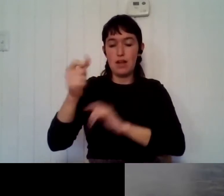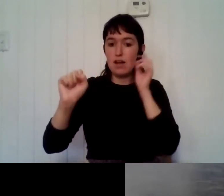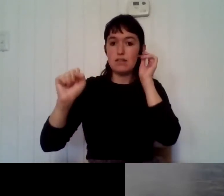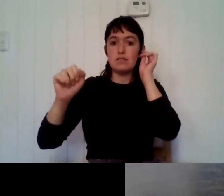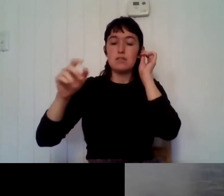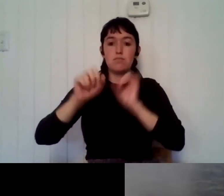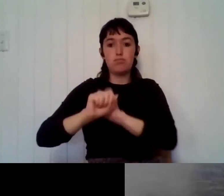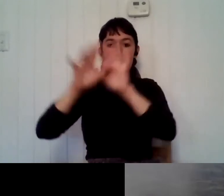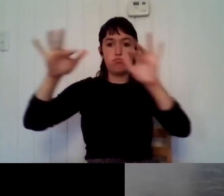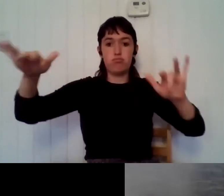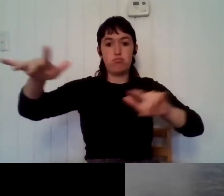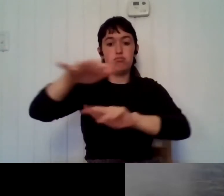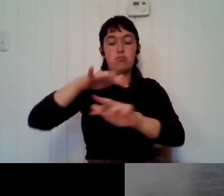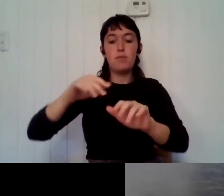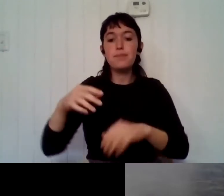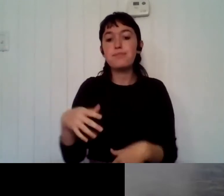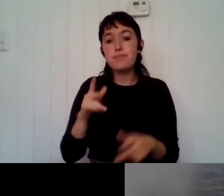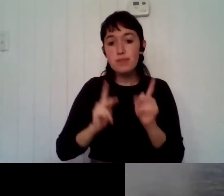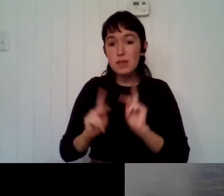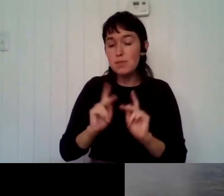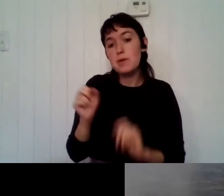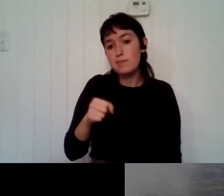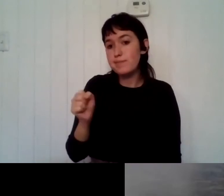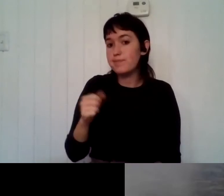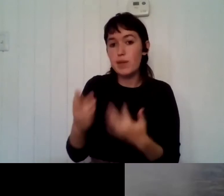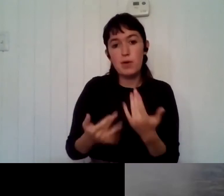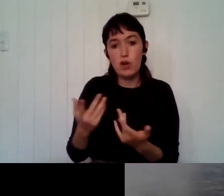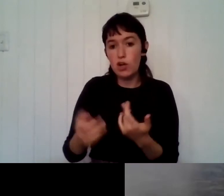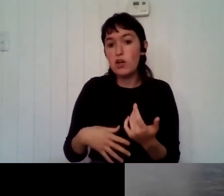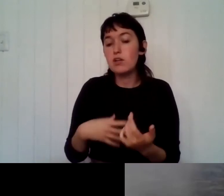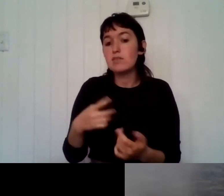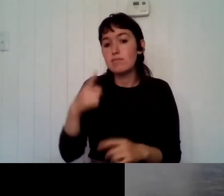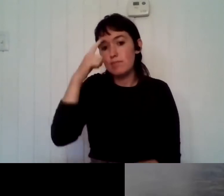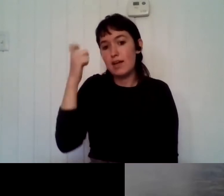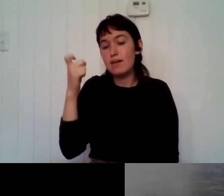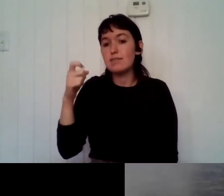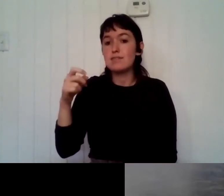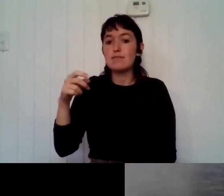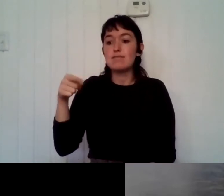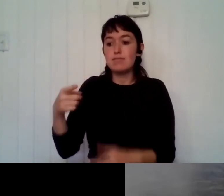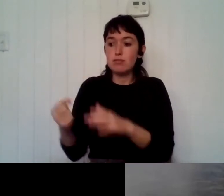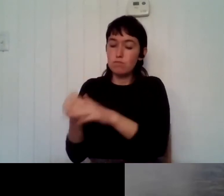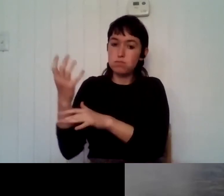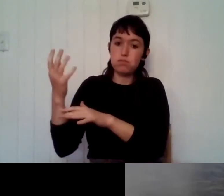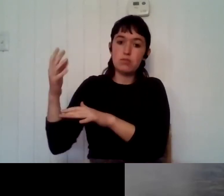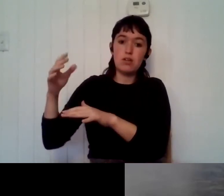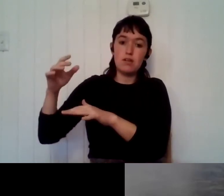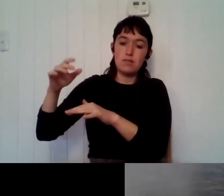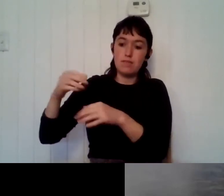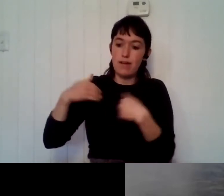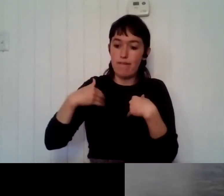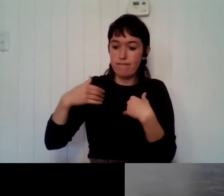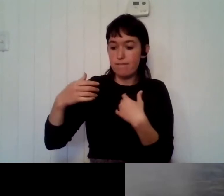town. And the people, yeah, they were buried because this plume is not only gas, it's gas with pulverized rock